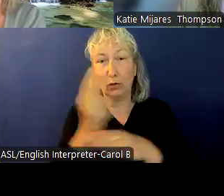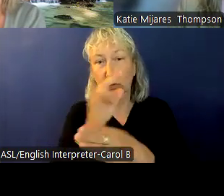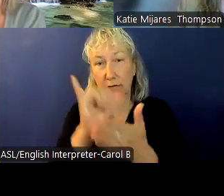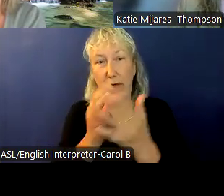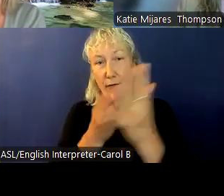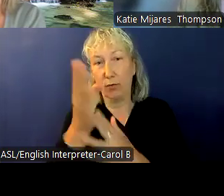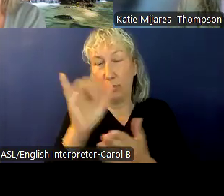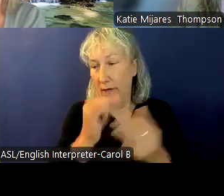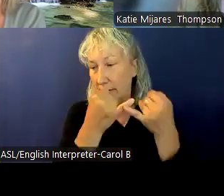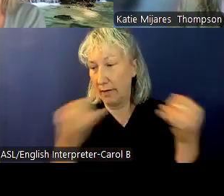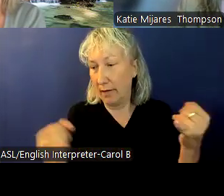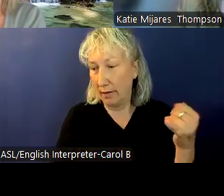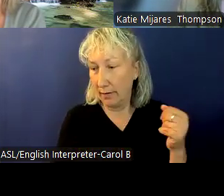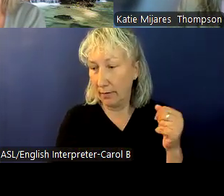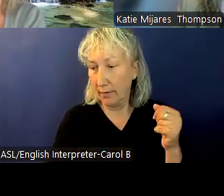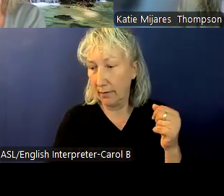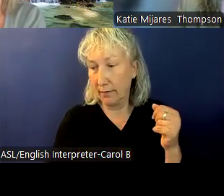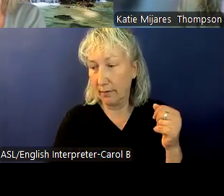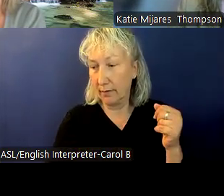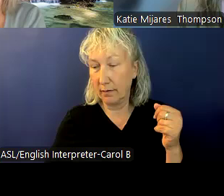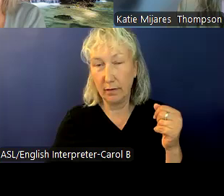Or we monitor this inbox,